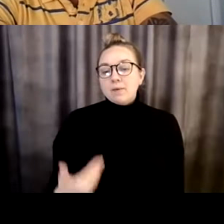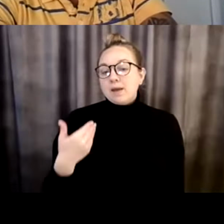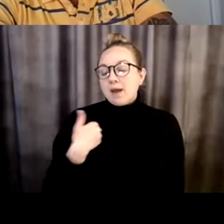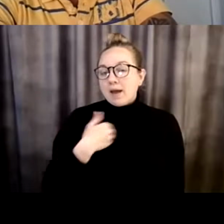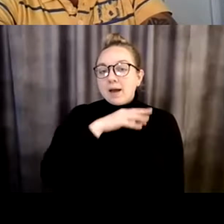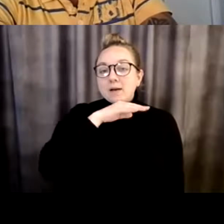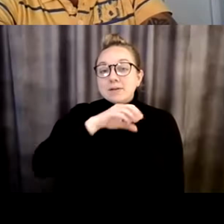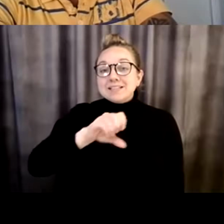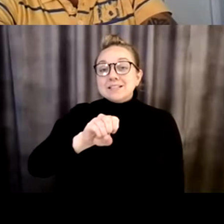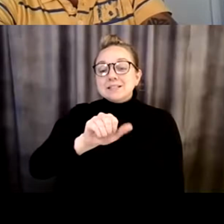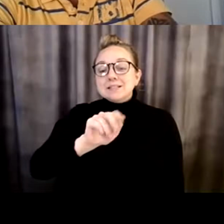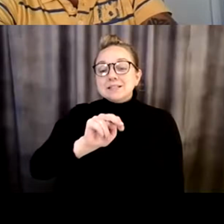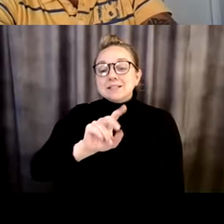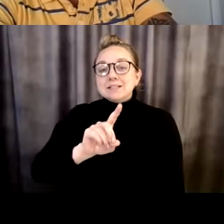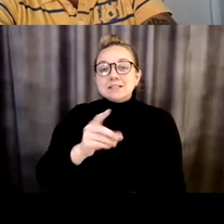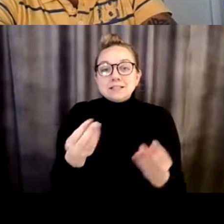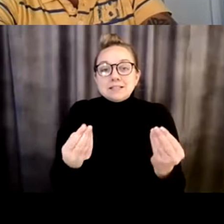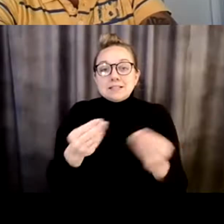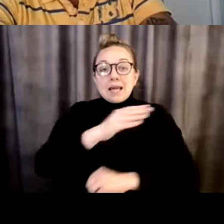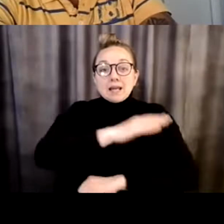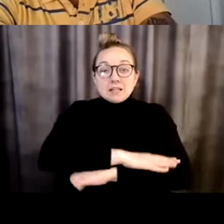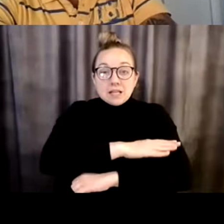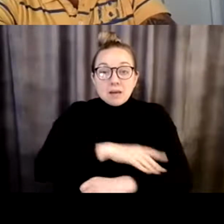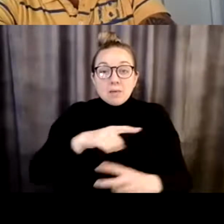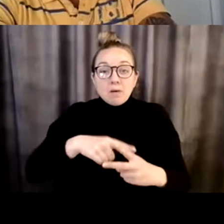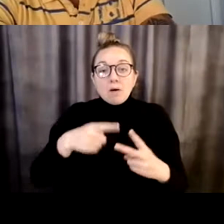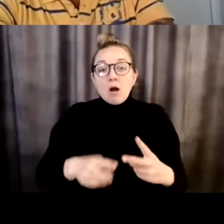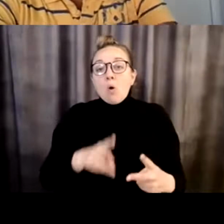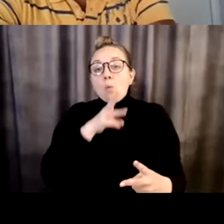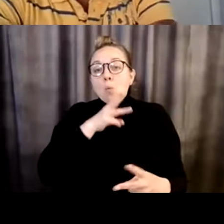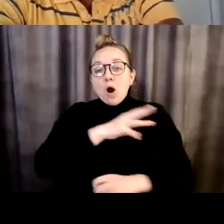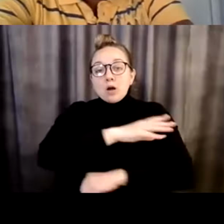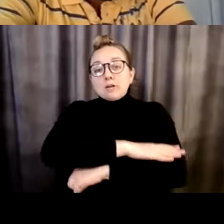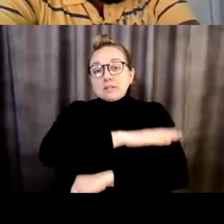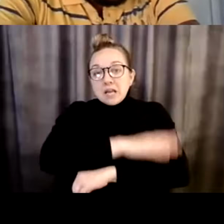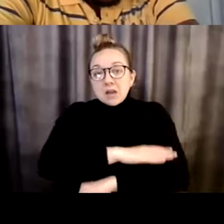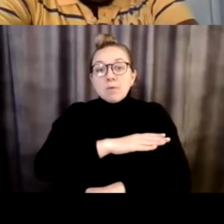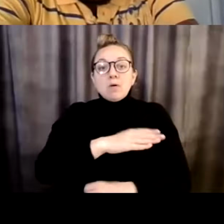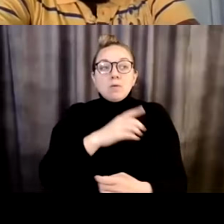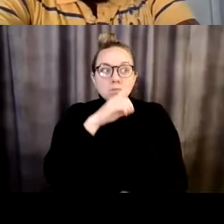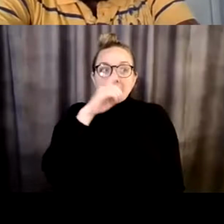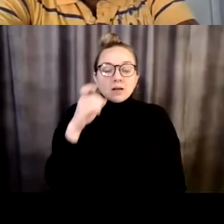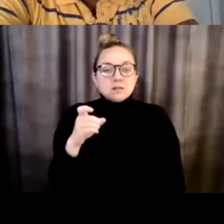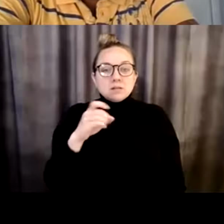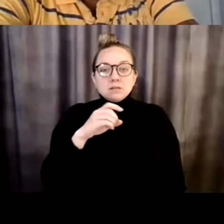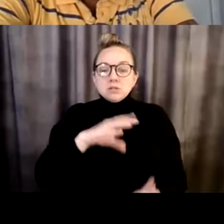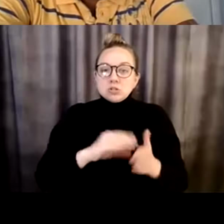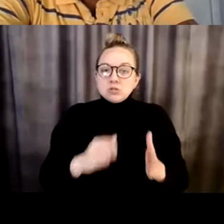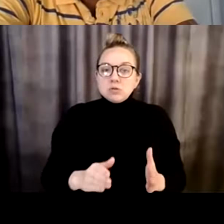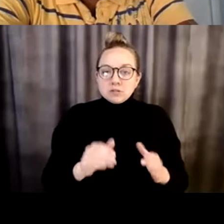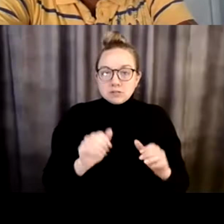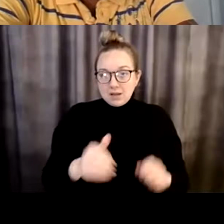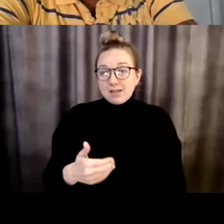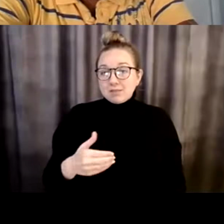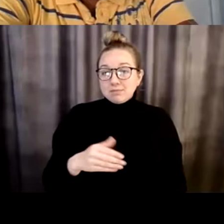and water table in the room also, because there's so much that students can learn, especially with having that sensory